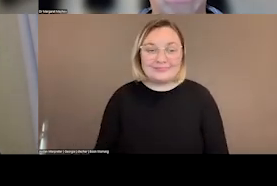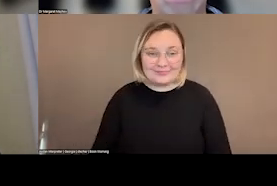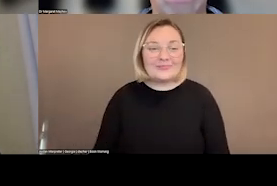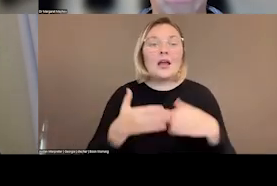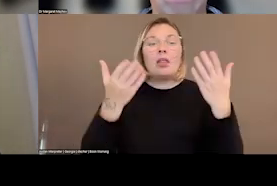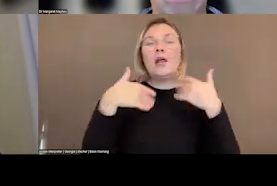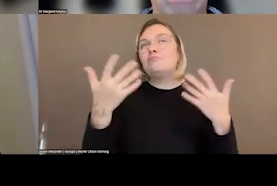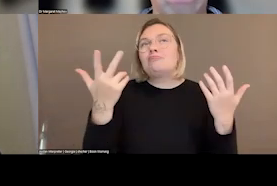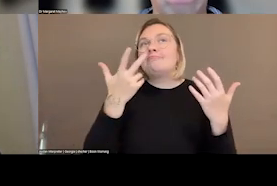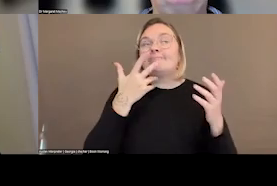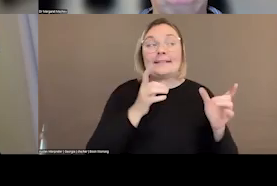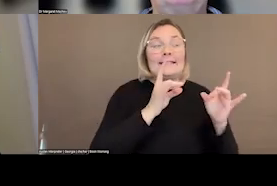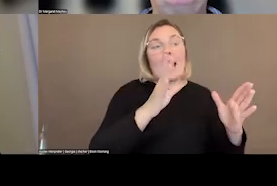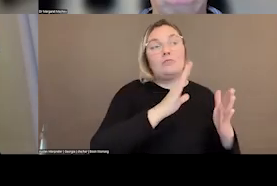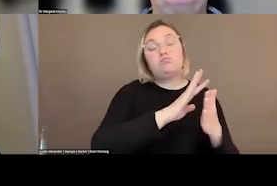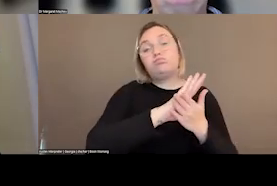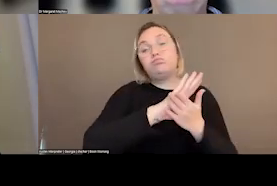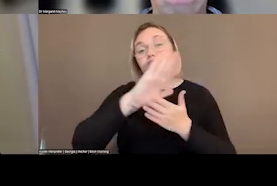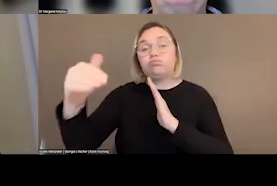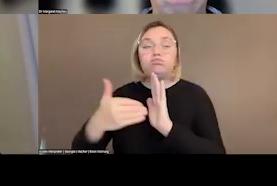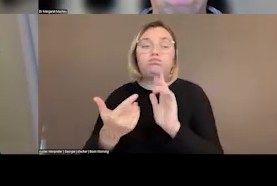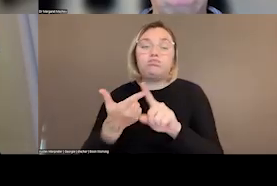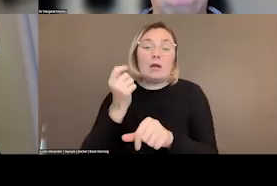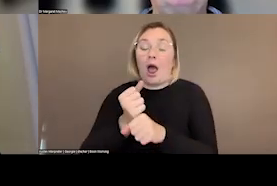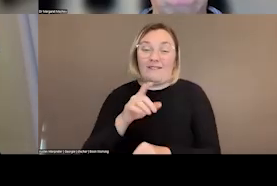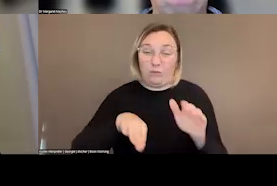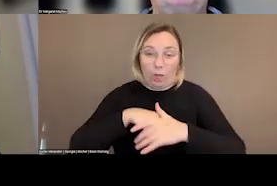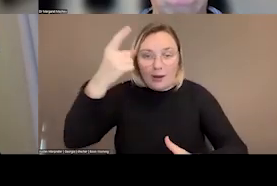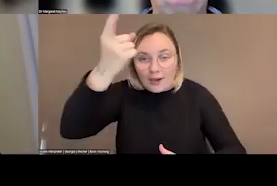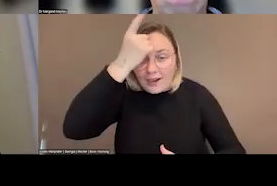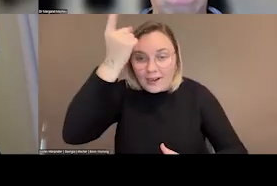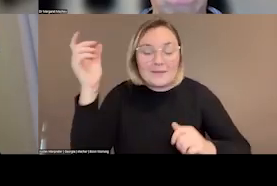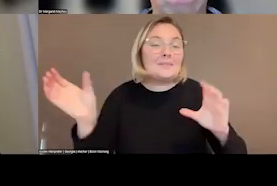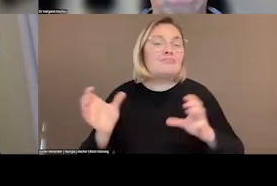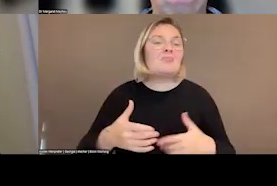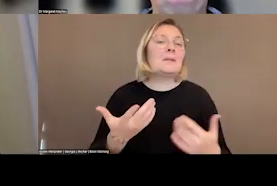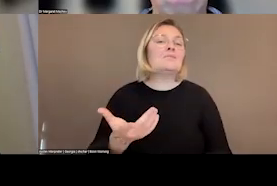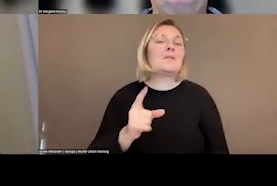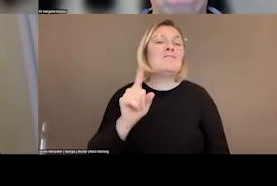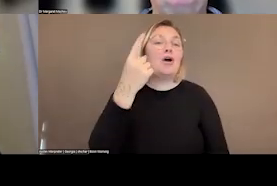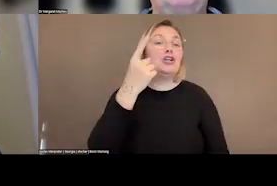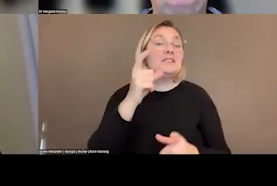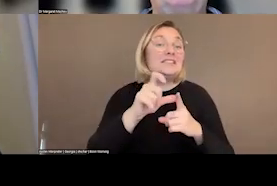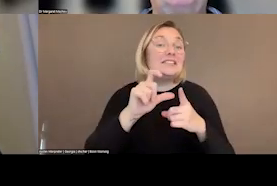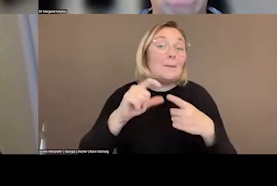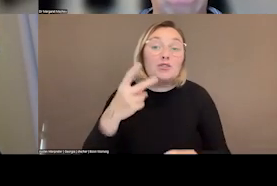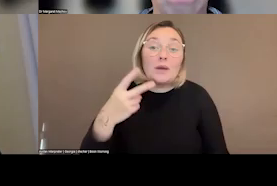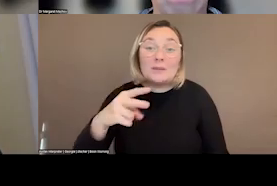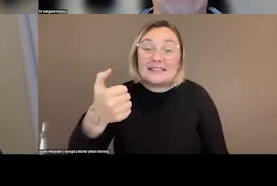let's say, again, just making this up, 1st of December 2026.